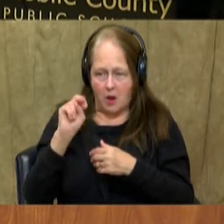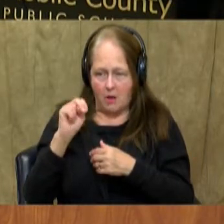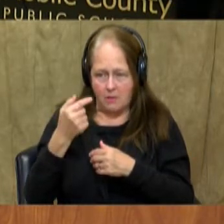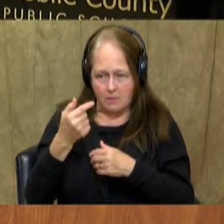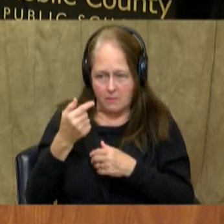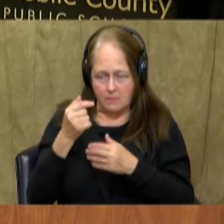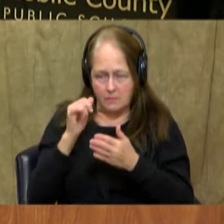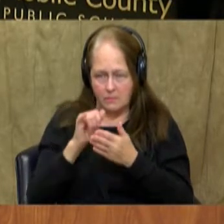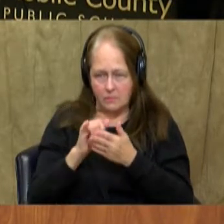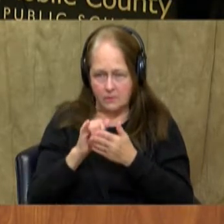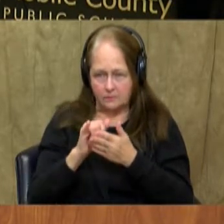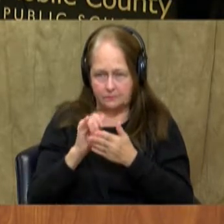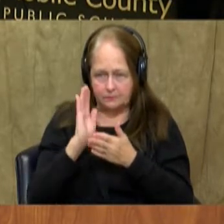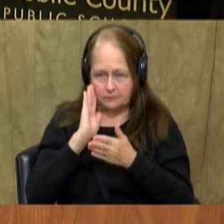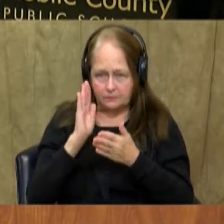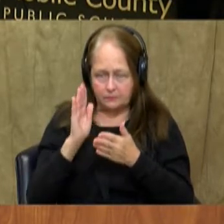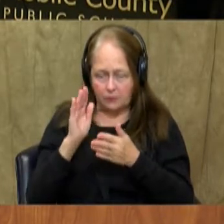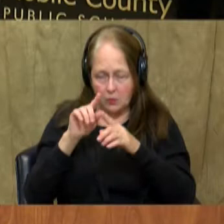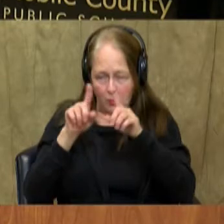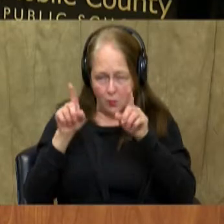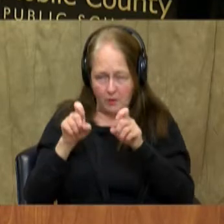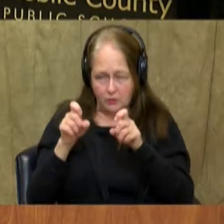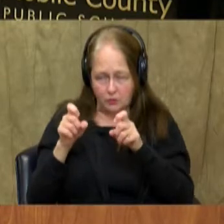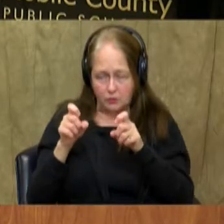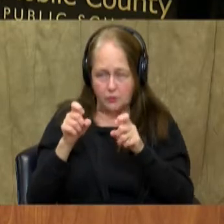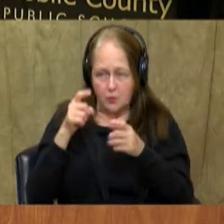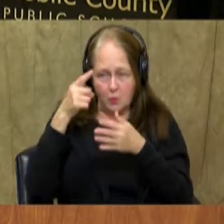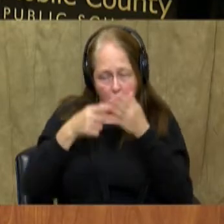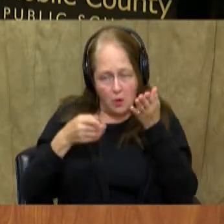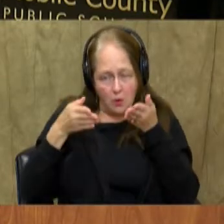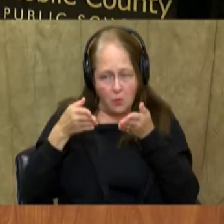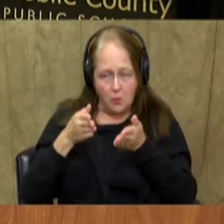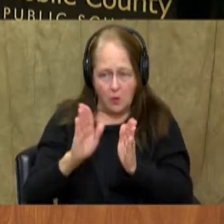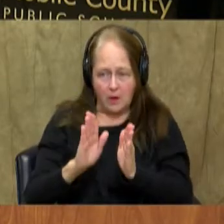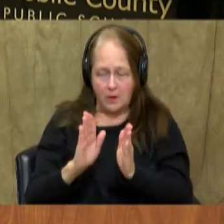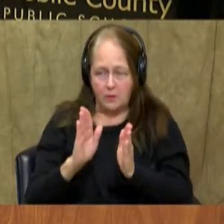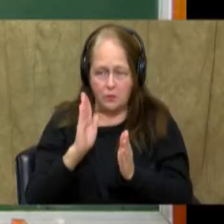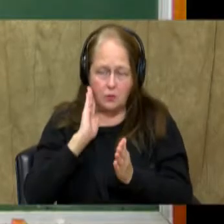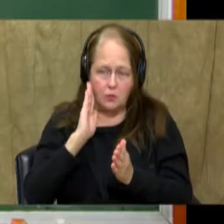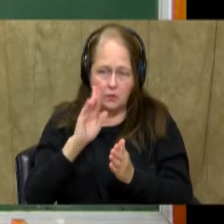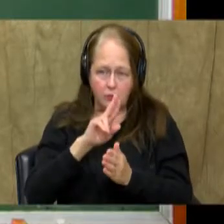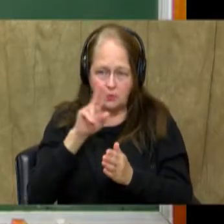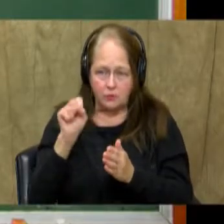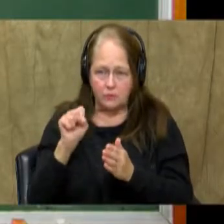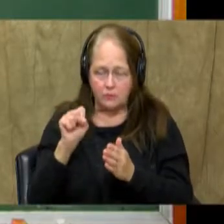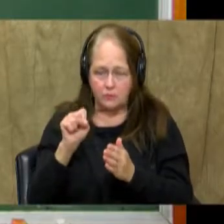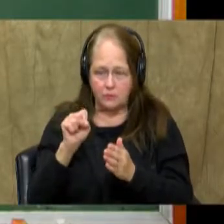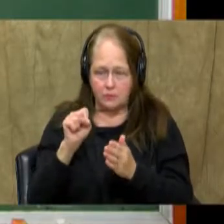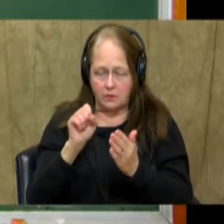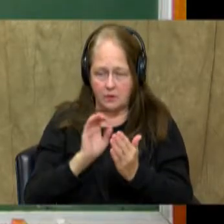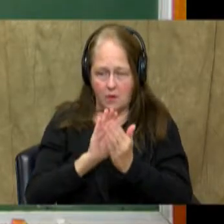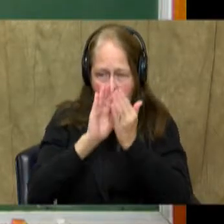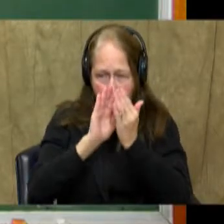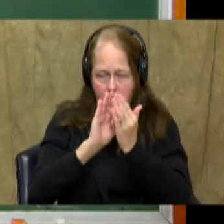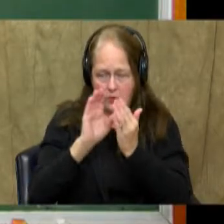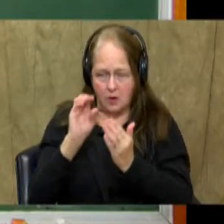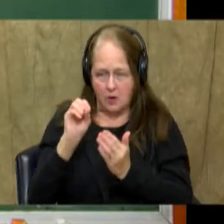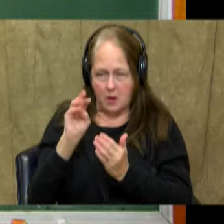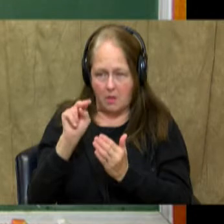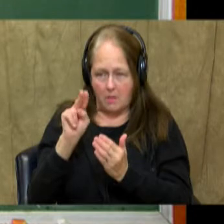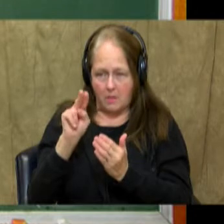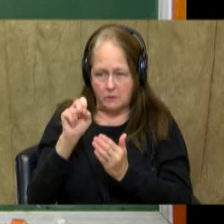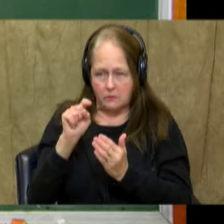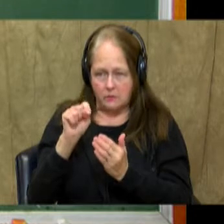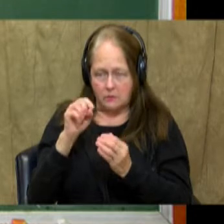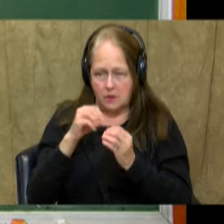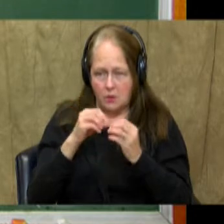government. All right, our essential question, in what ways did the United States confront communist nations in Cold